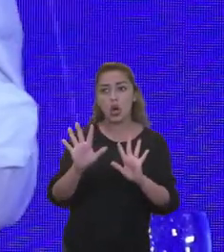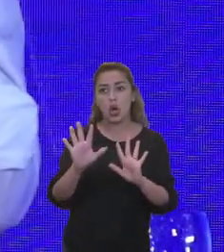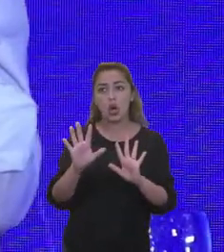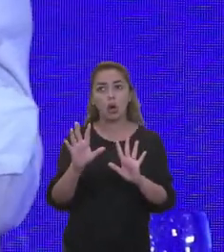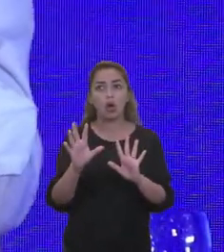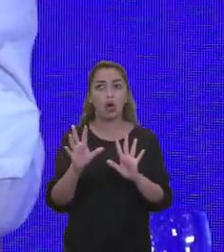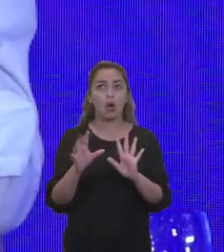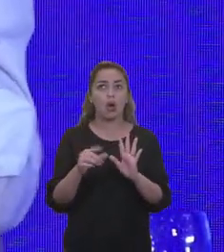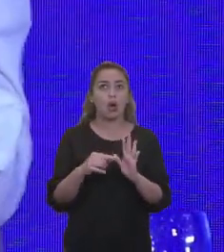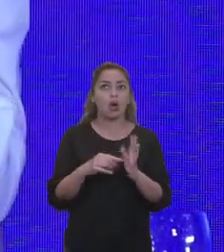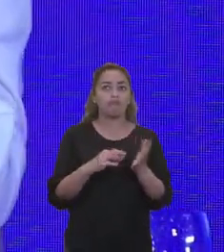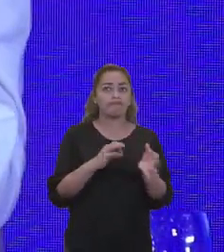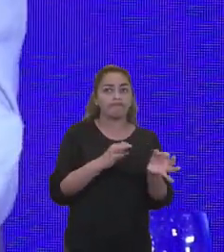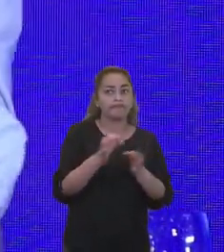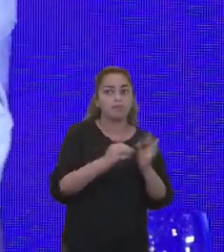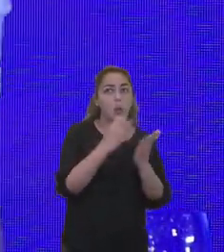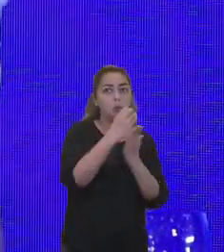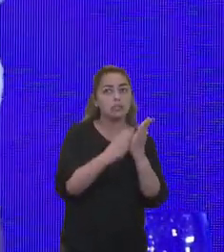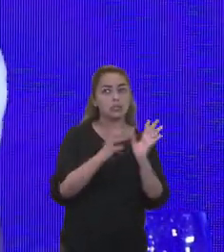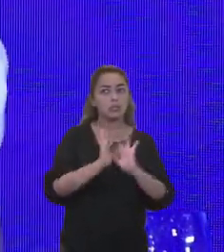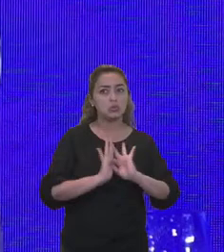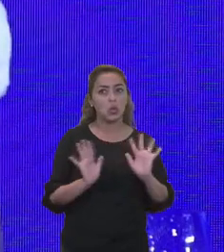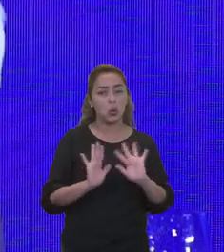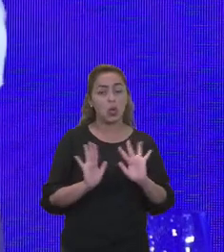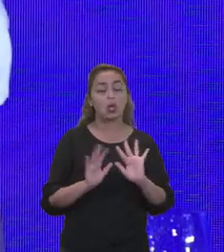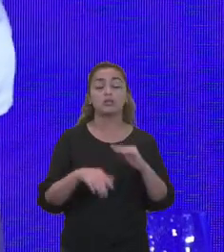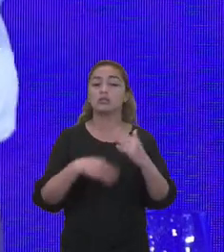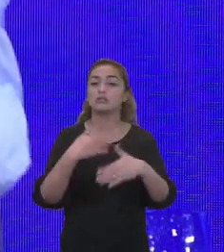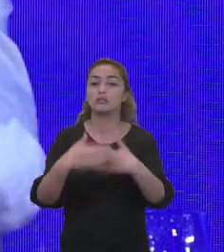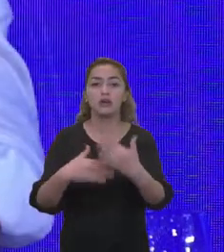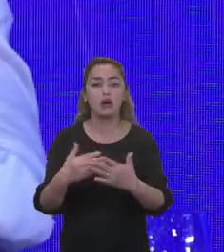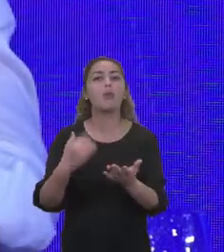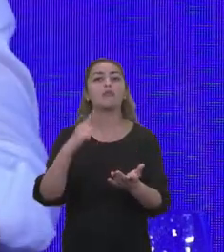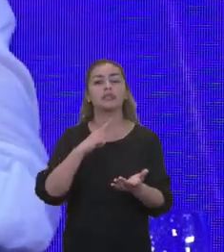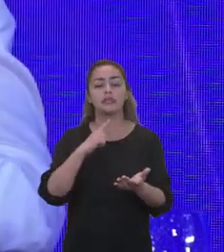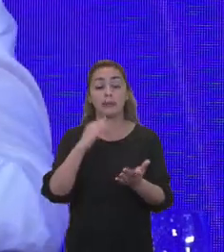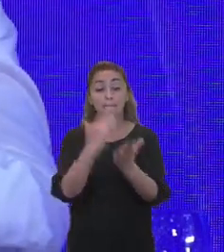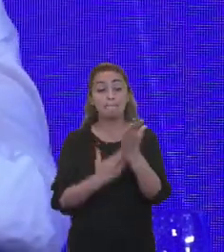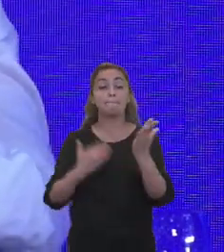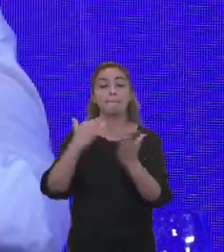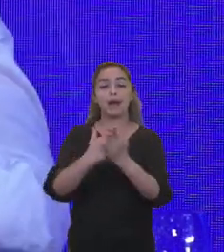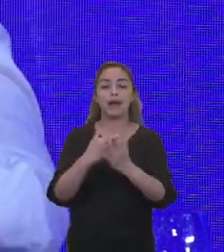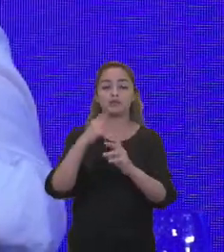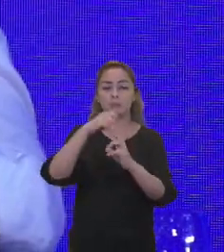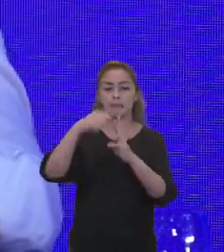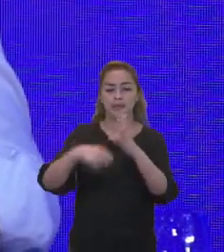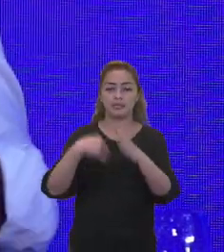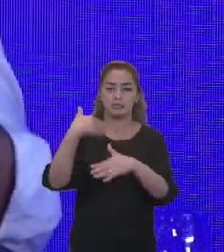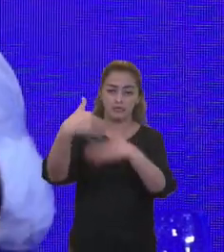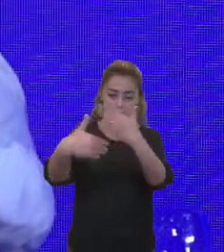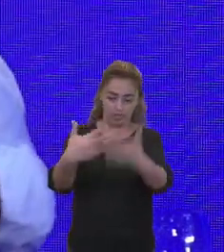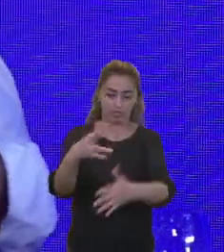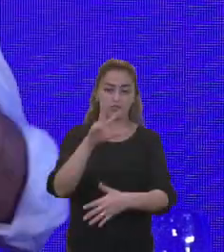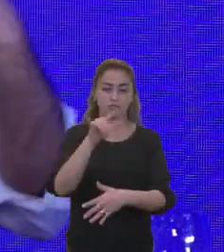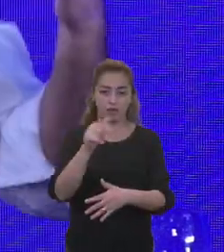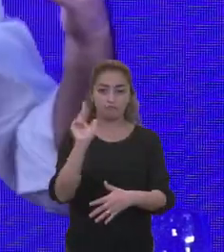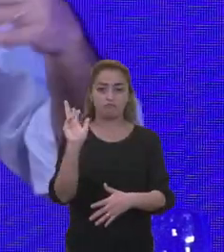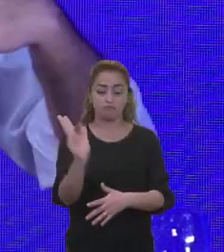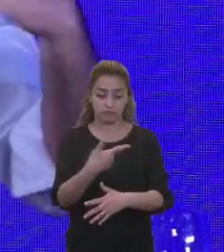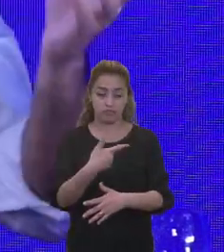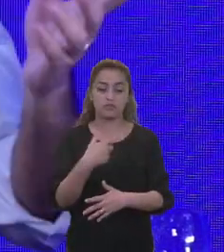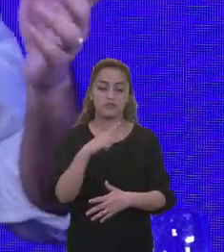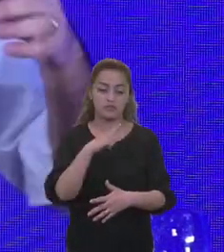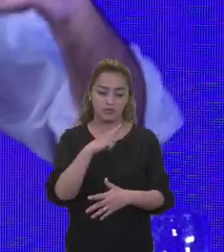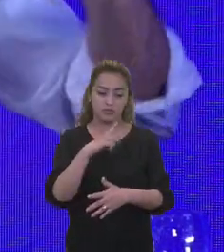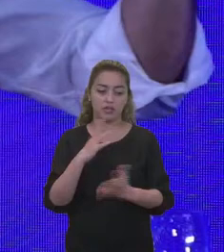that concept. The project itself, there are many months ahead, but the point